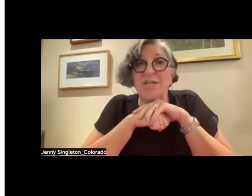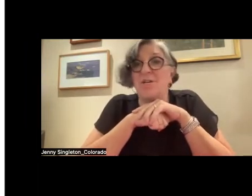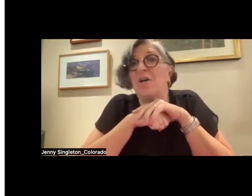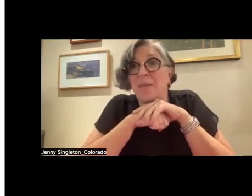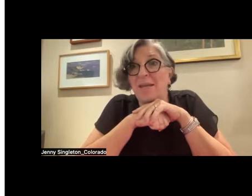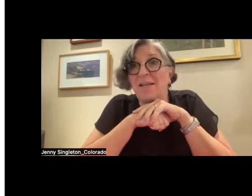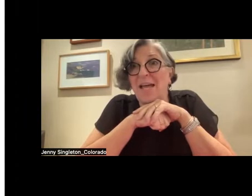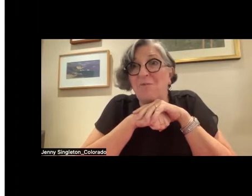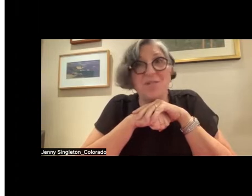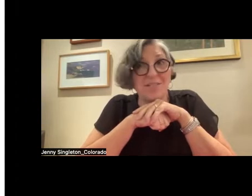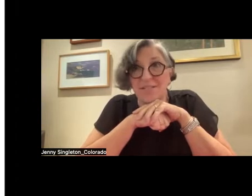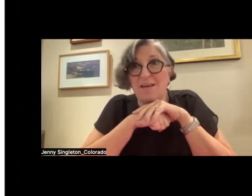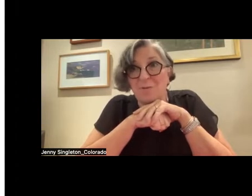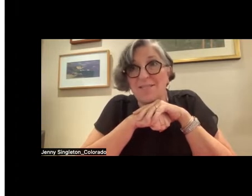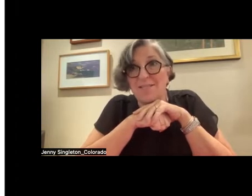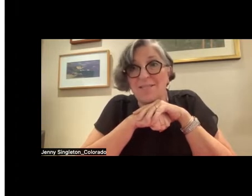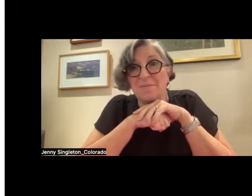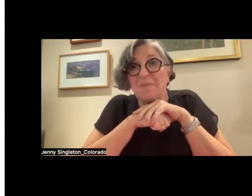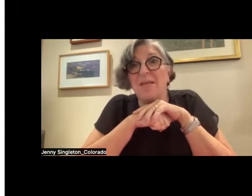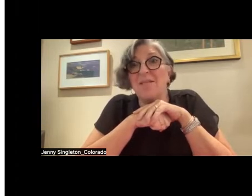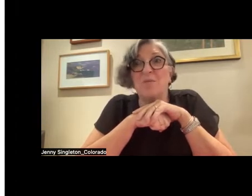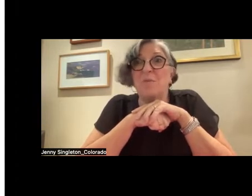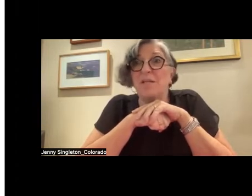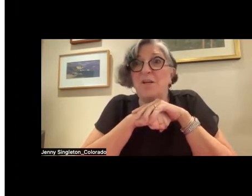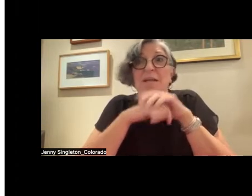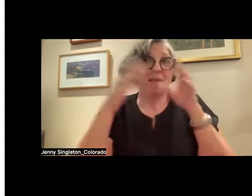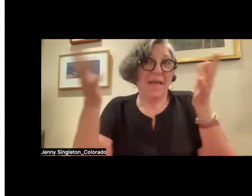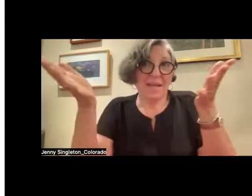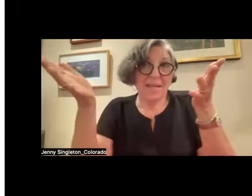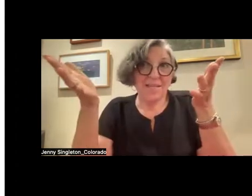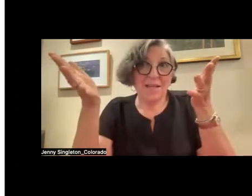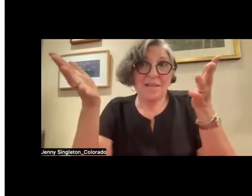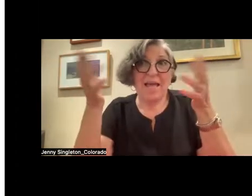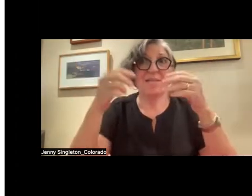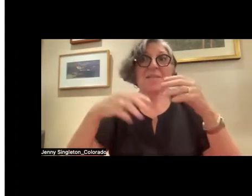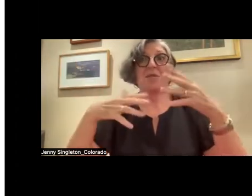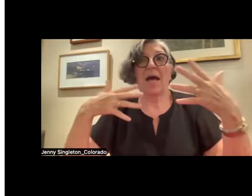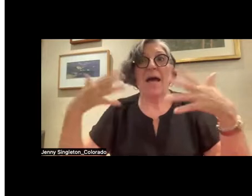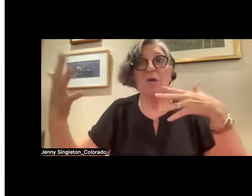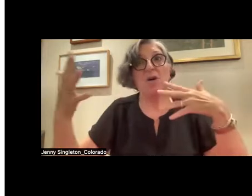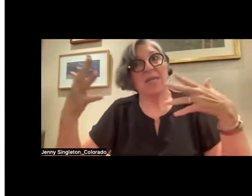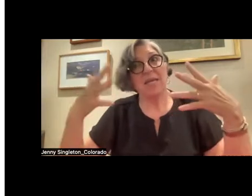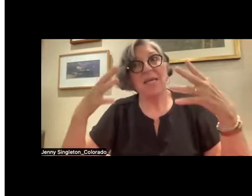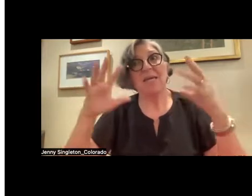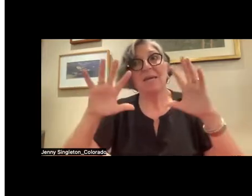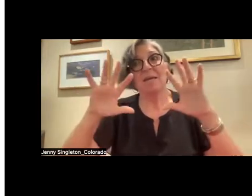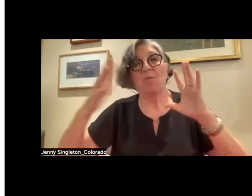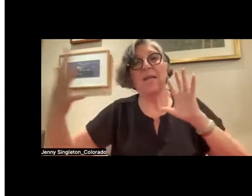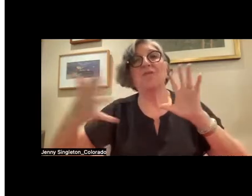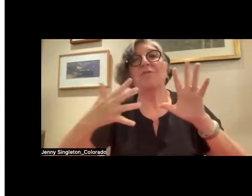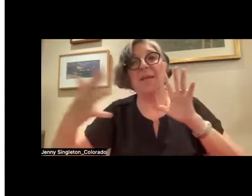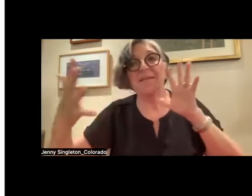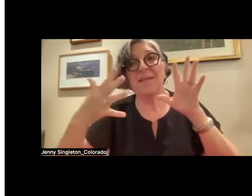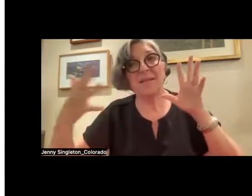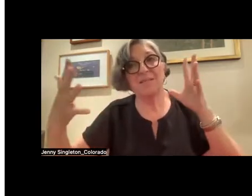challenge in documenting a language that doesn't have a written system. So when we look at that ASL Lex, how are they,